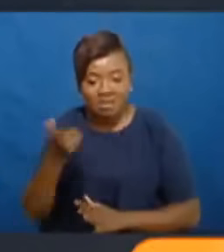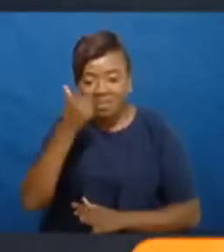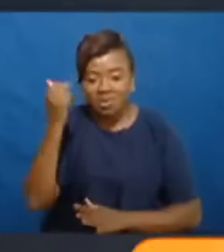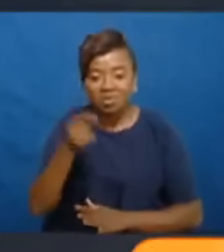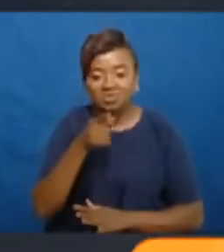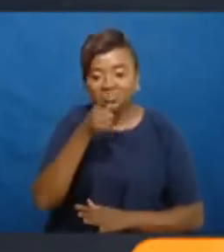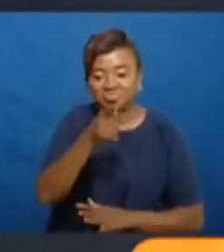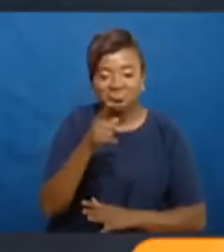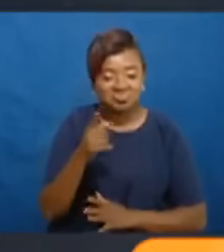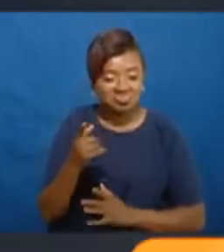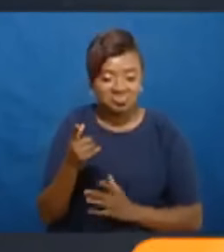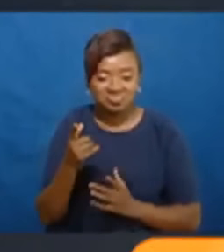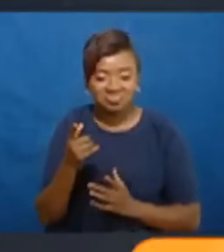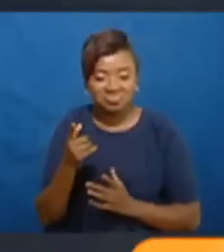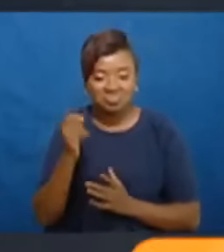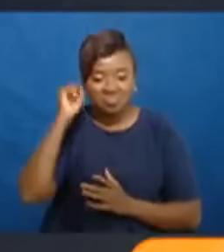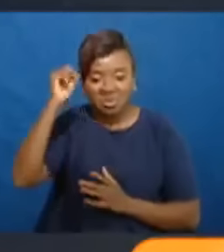stains your uniform.